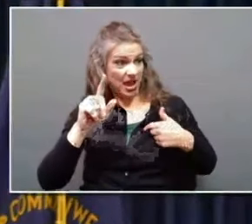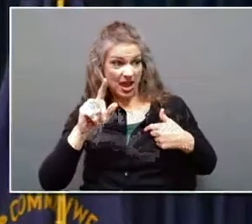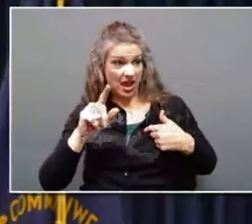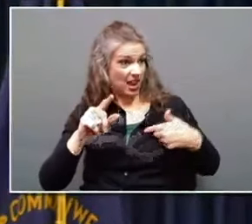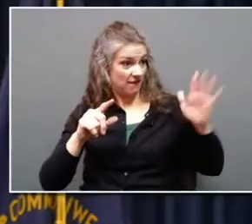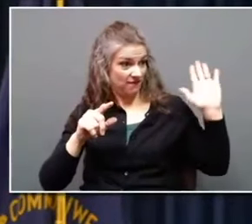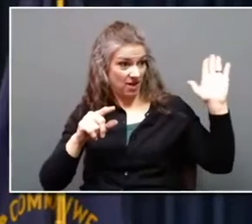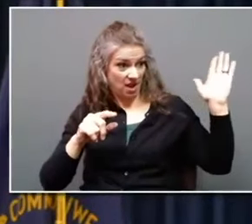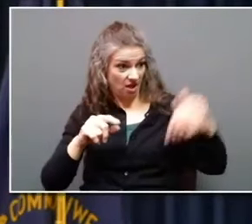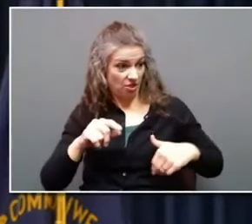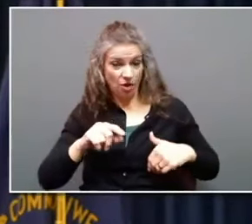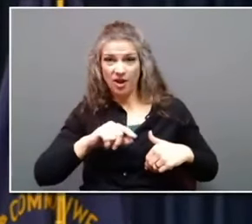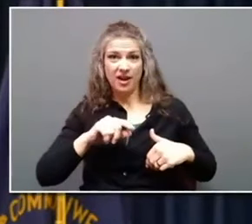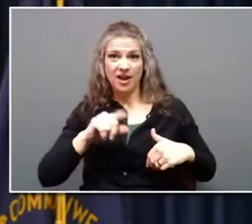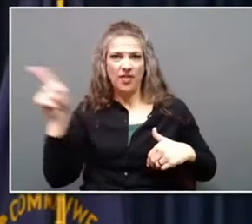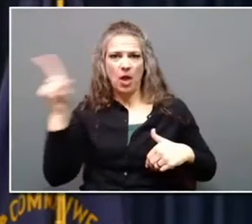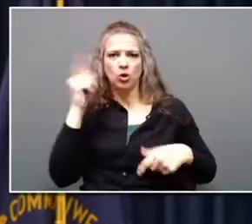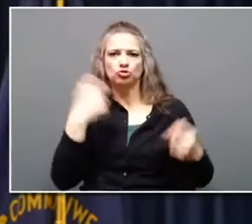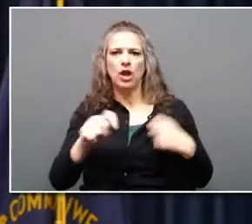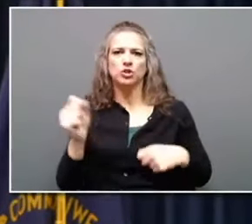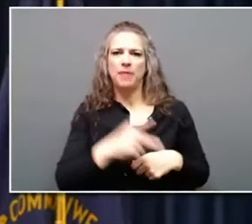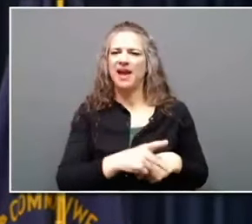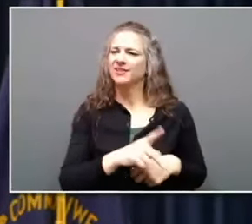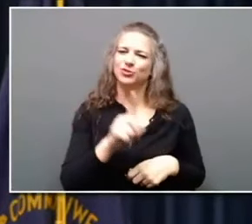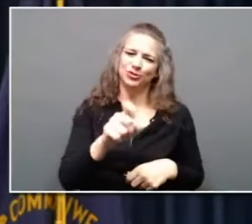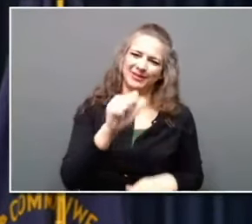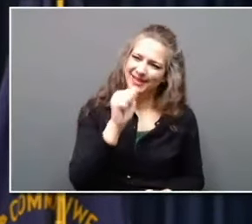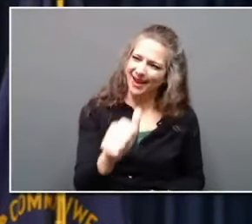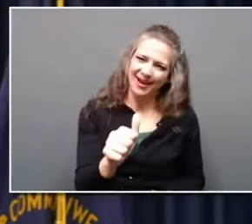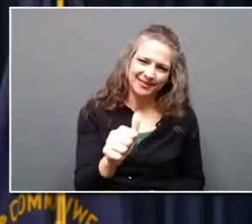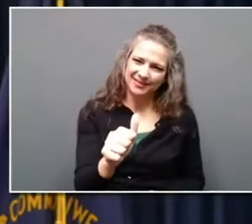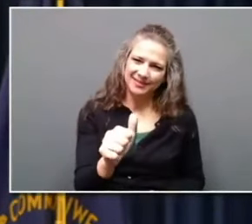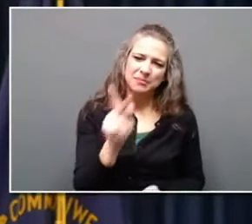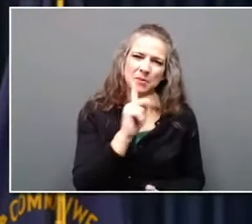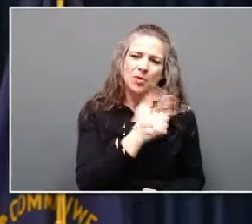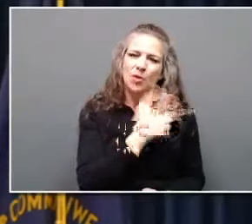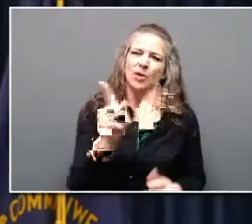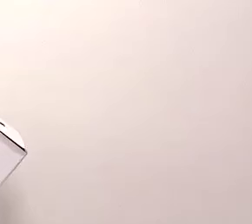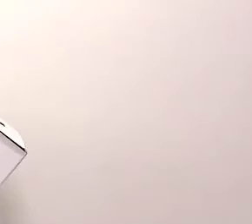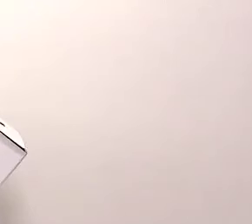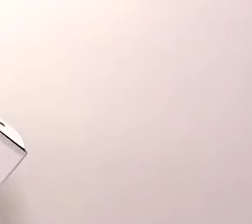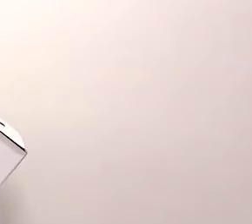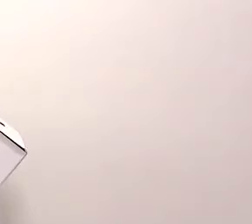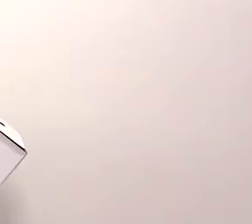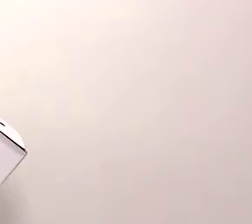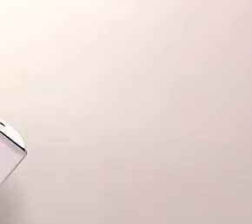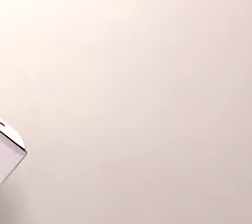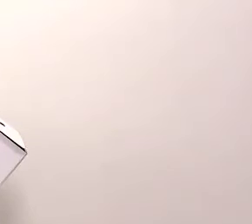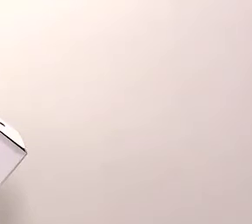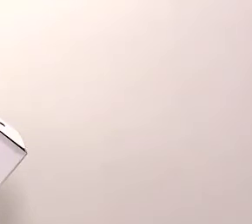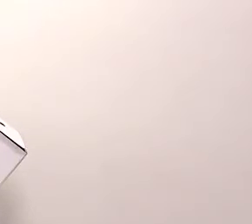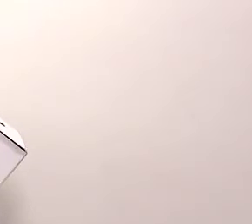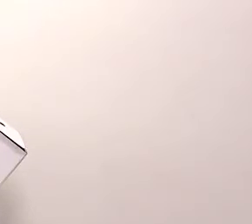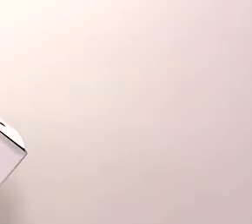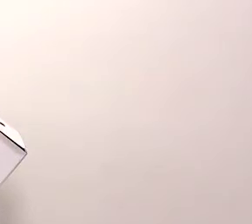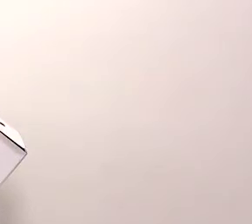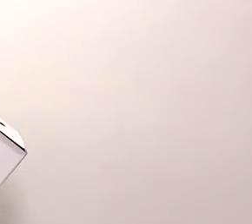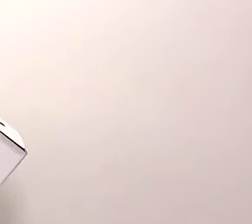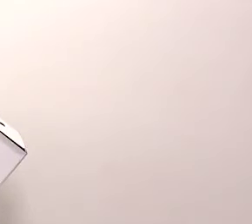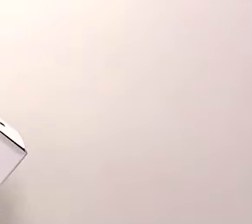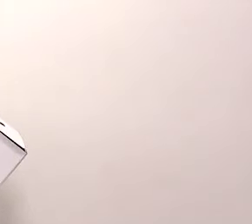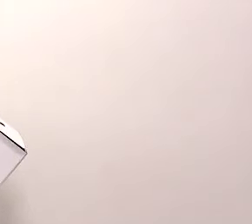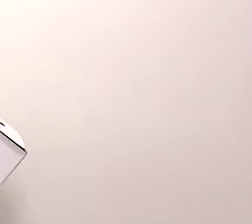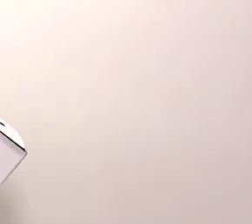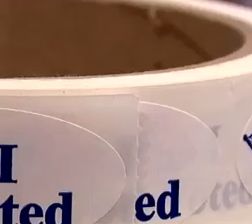in. That is not what we should be doing. People are exhausted about the back and forth. Rudy argues the current law is much more